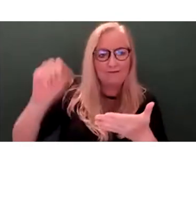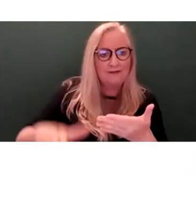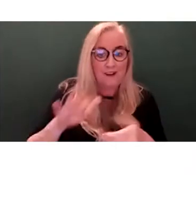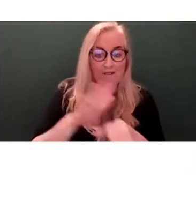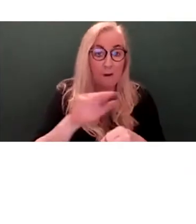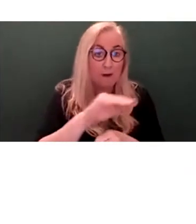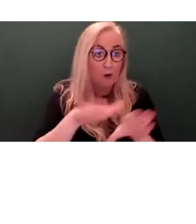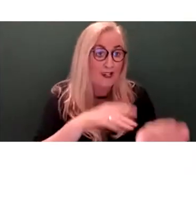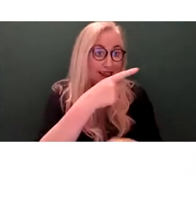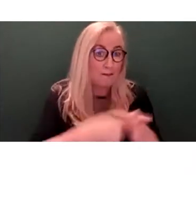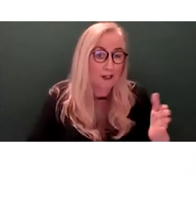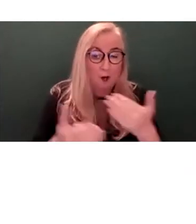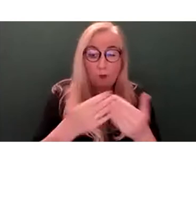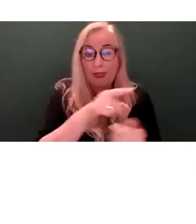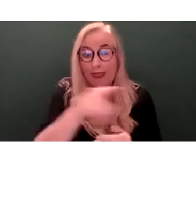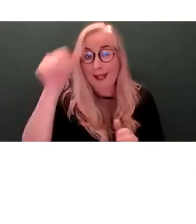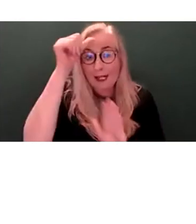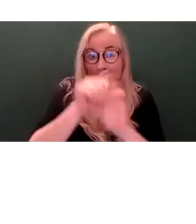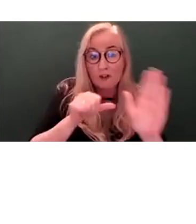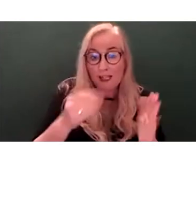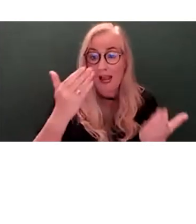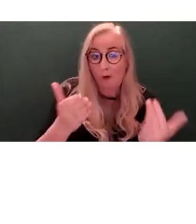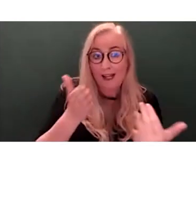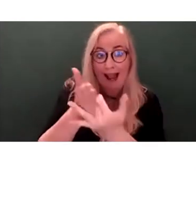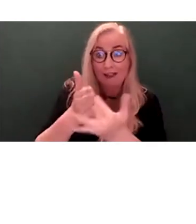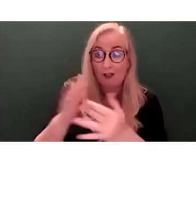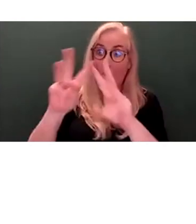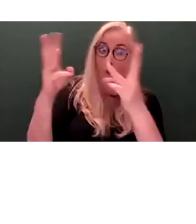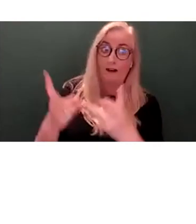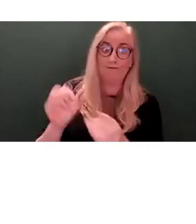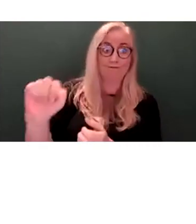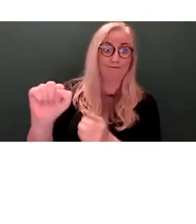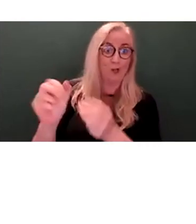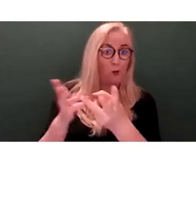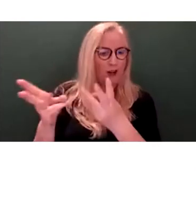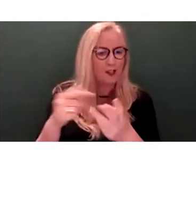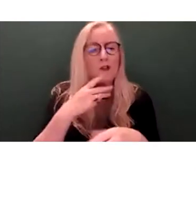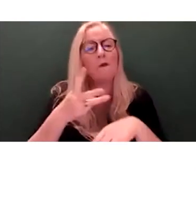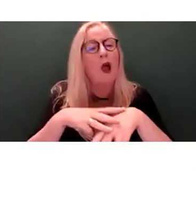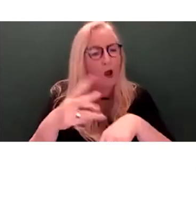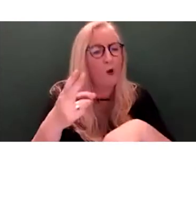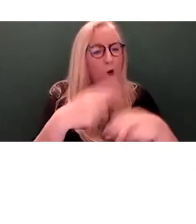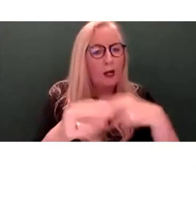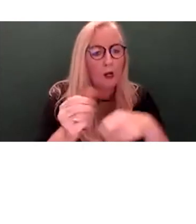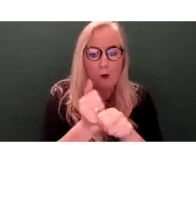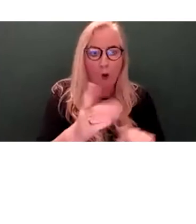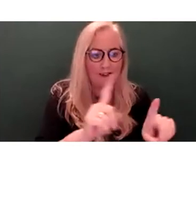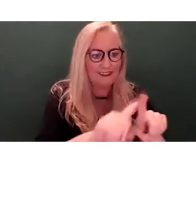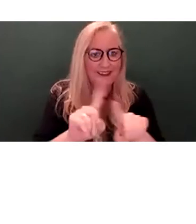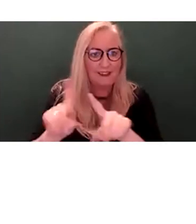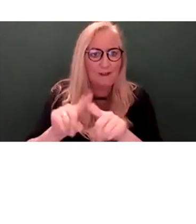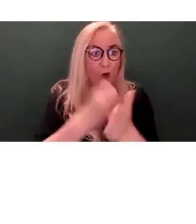disabilities experiencing in accessing the world of work. I welcome the fact that all sectors are not